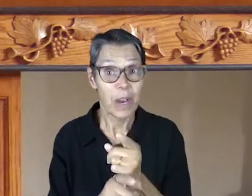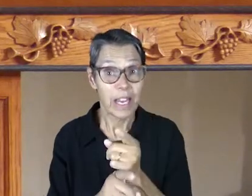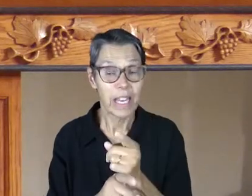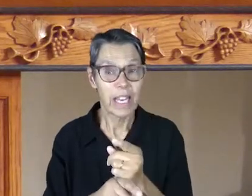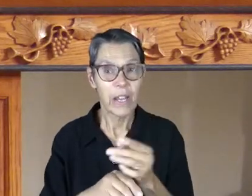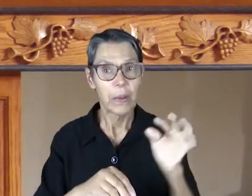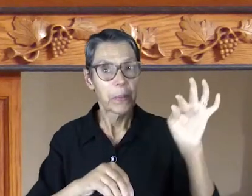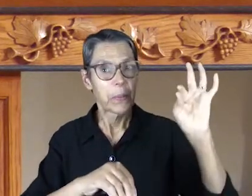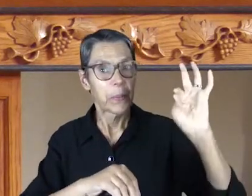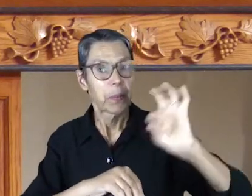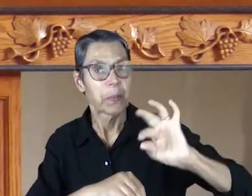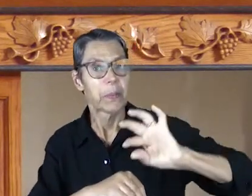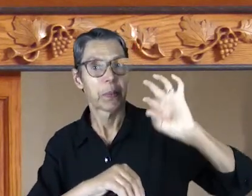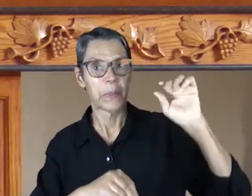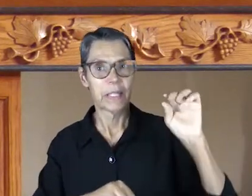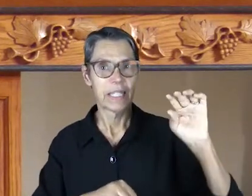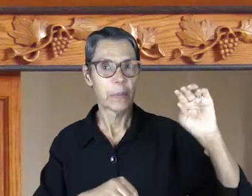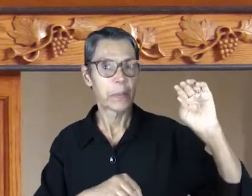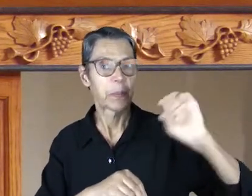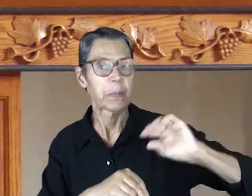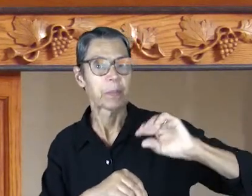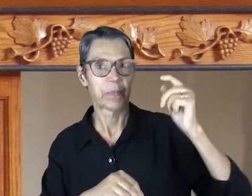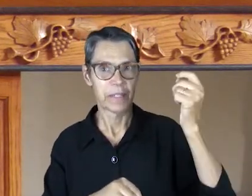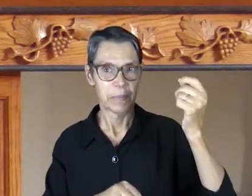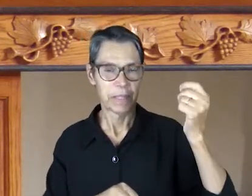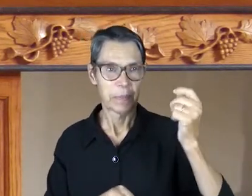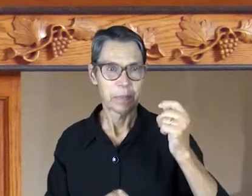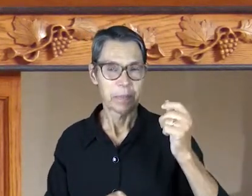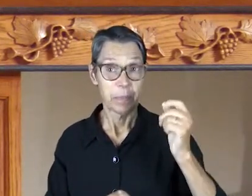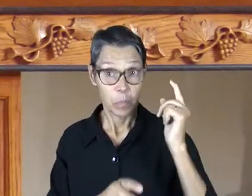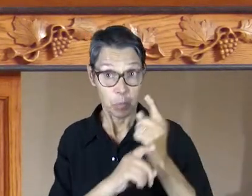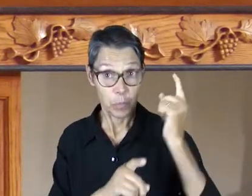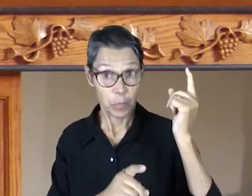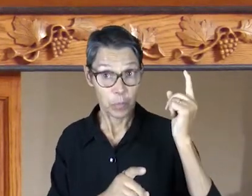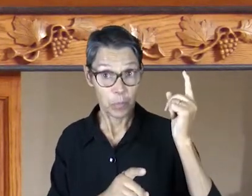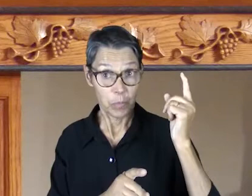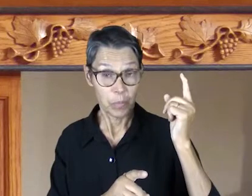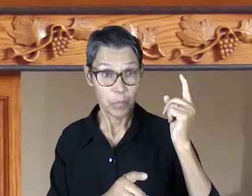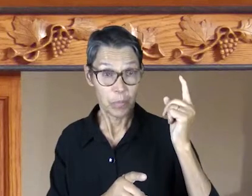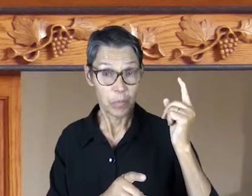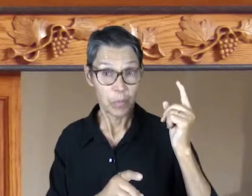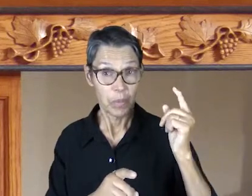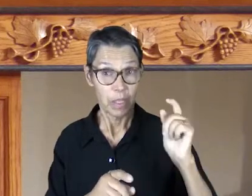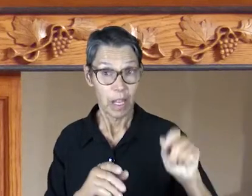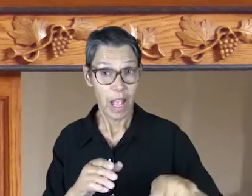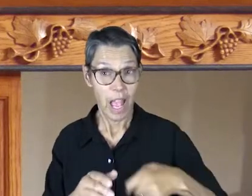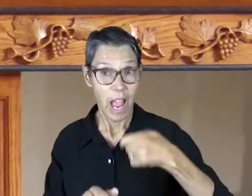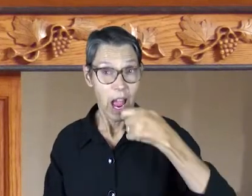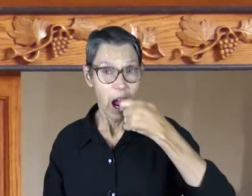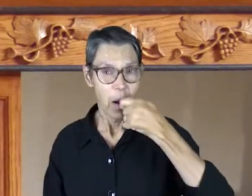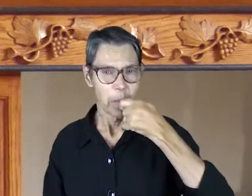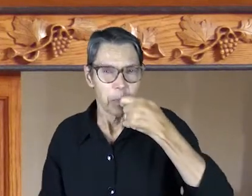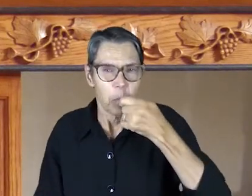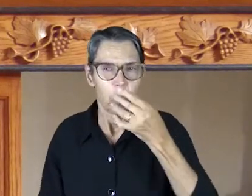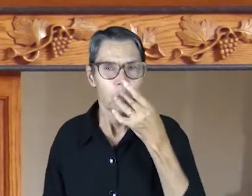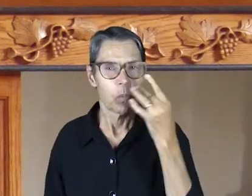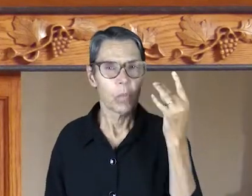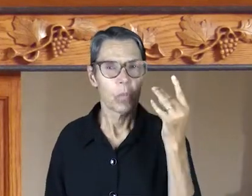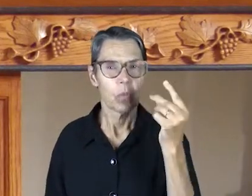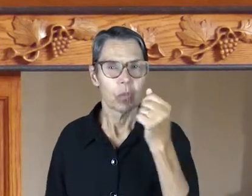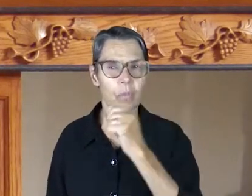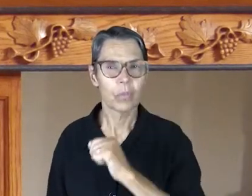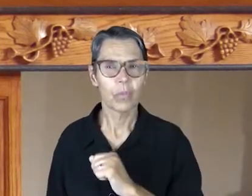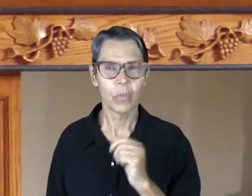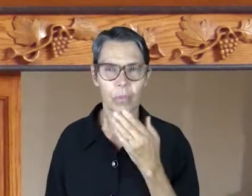use it sparingly, perhaps, but if you use it correctly, it makes